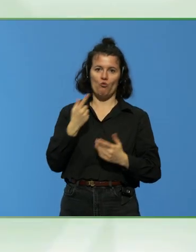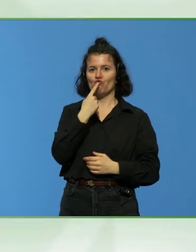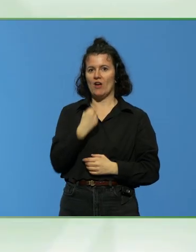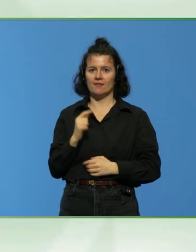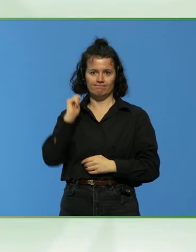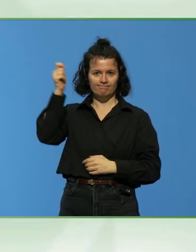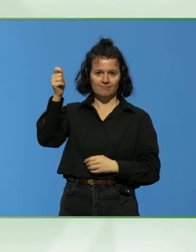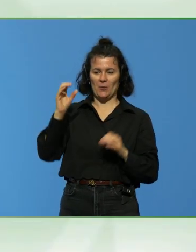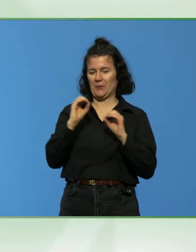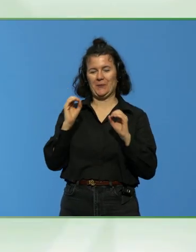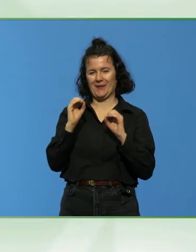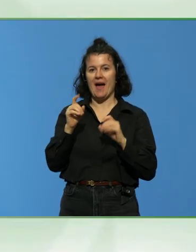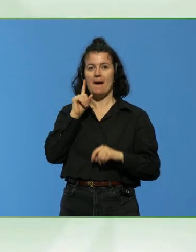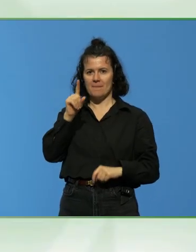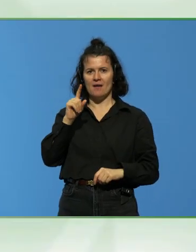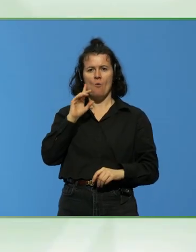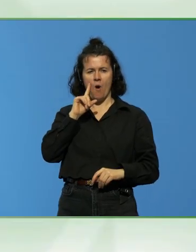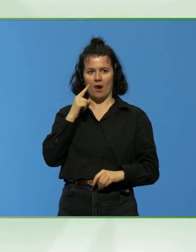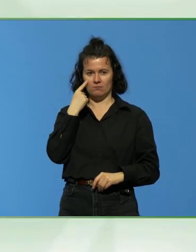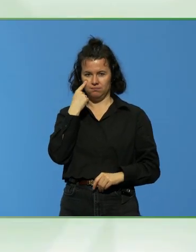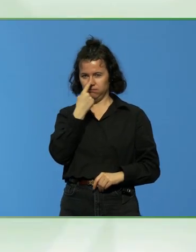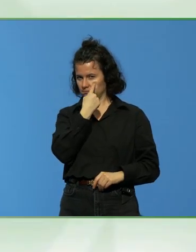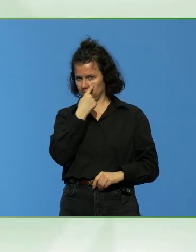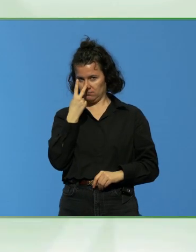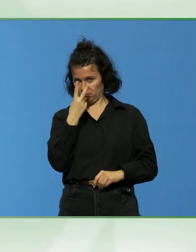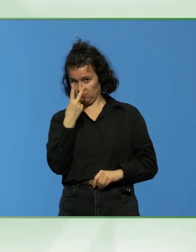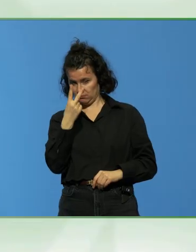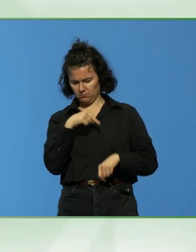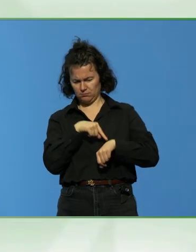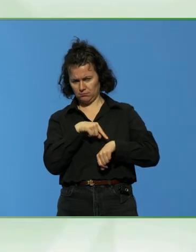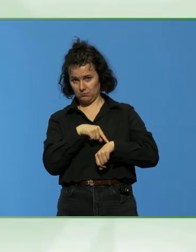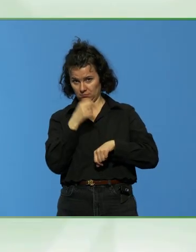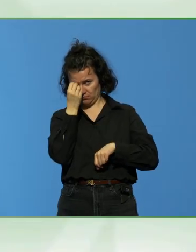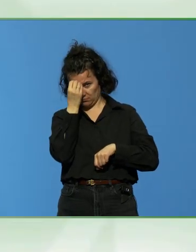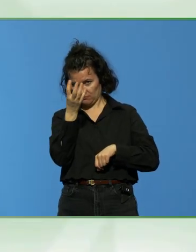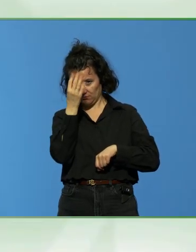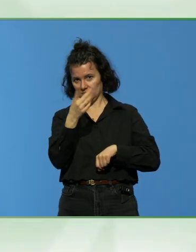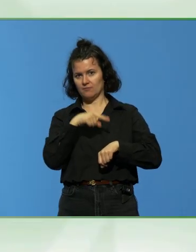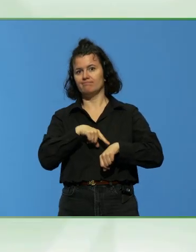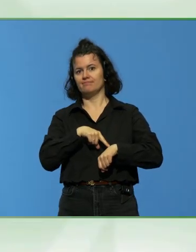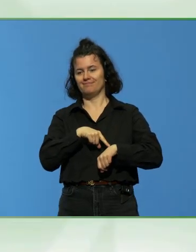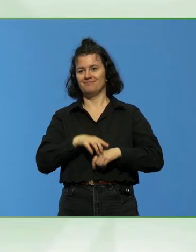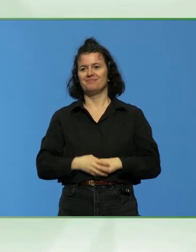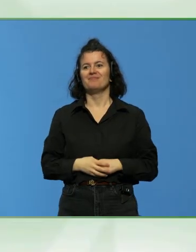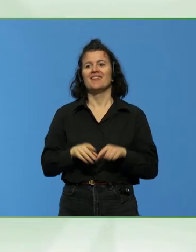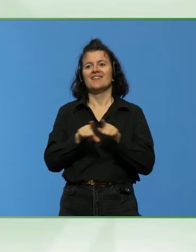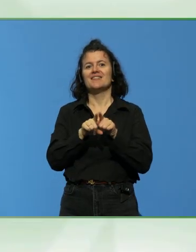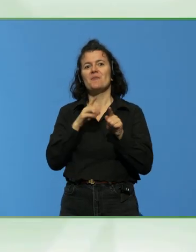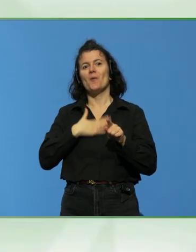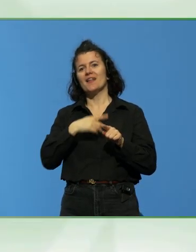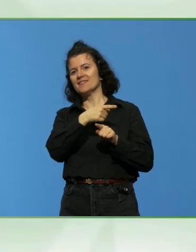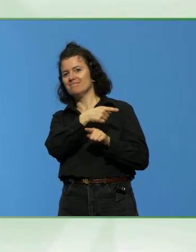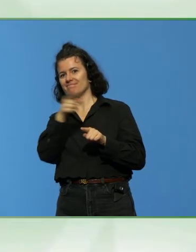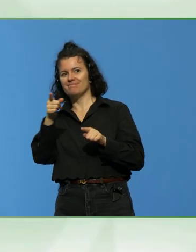our speakers cut away from the valuable time of engagement with our audience, but I know they are compact and to